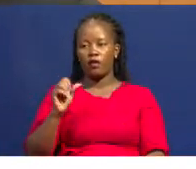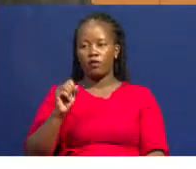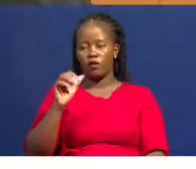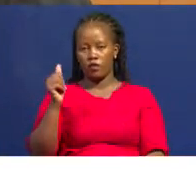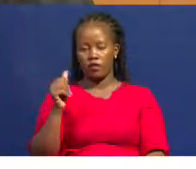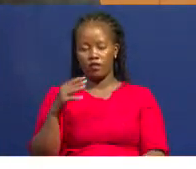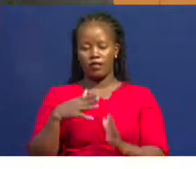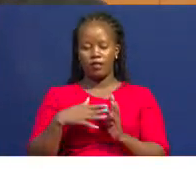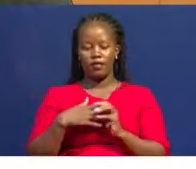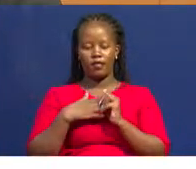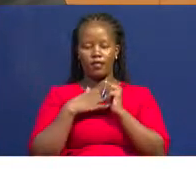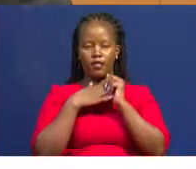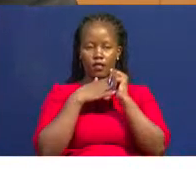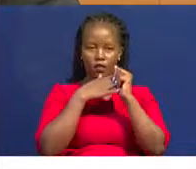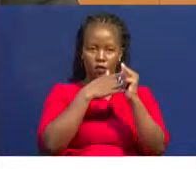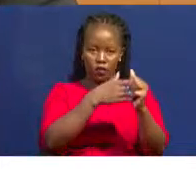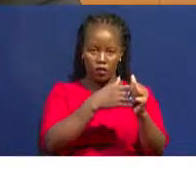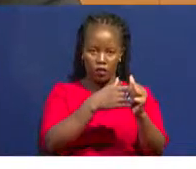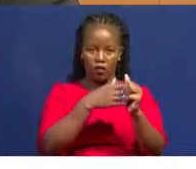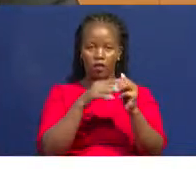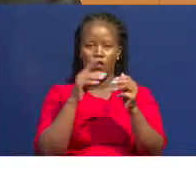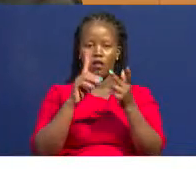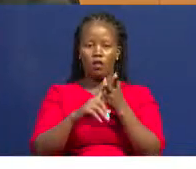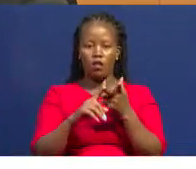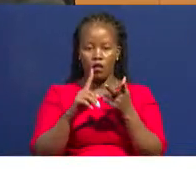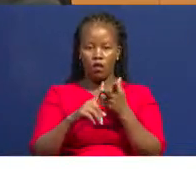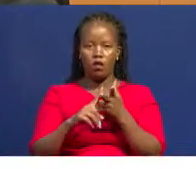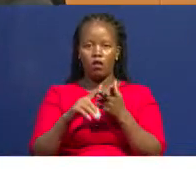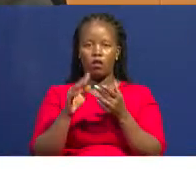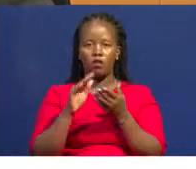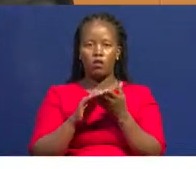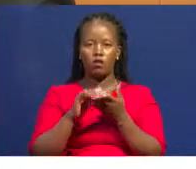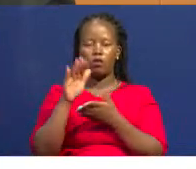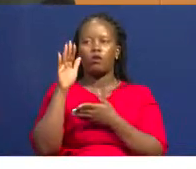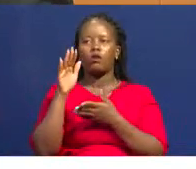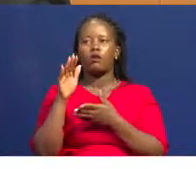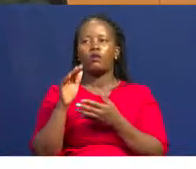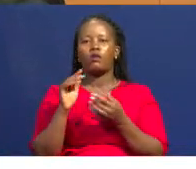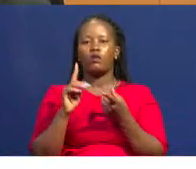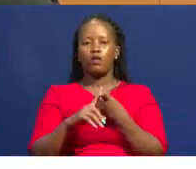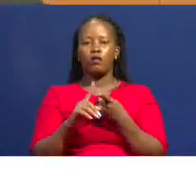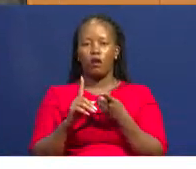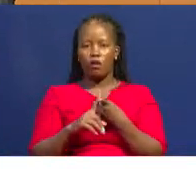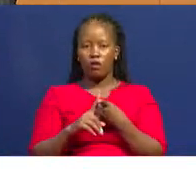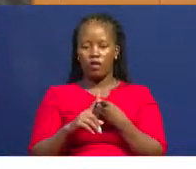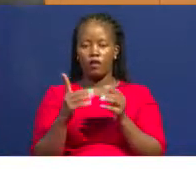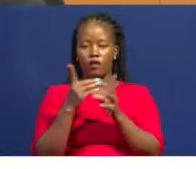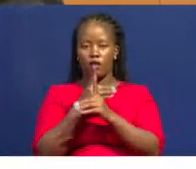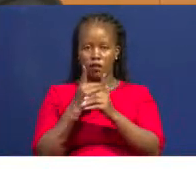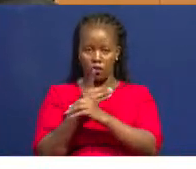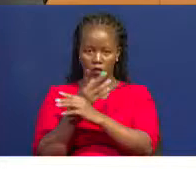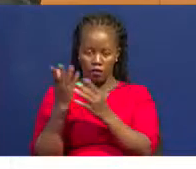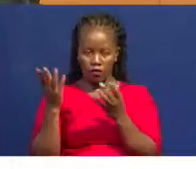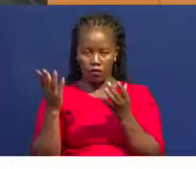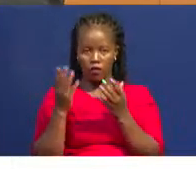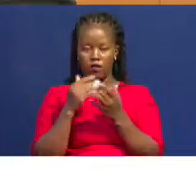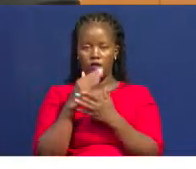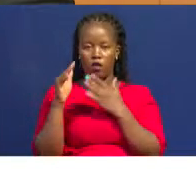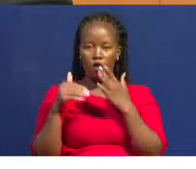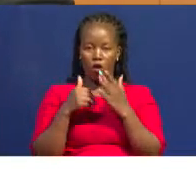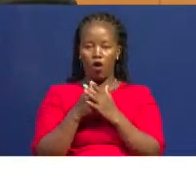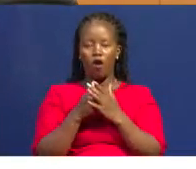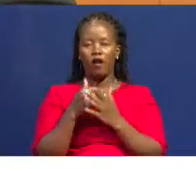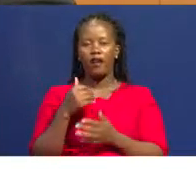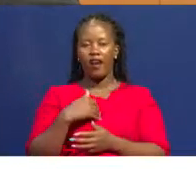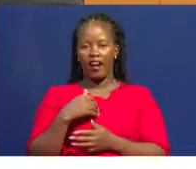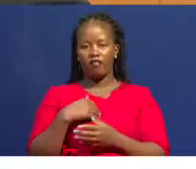the stakeholders. Don't look at the critics. I was one of the critics to Michuki. I was in media talking about